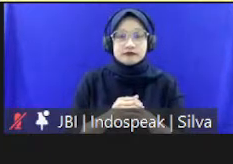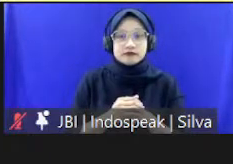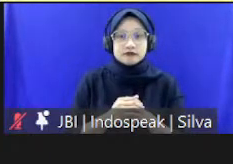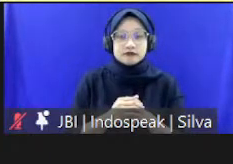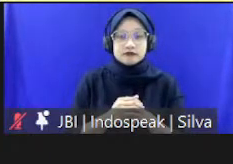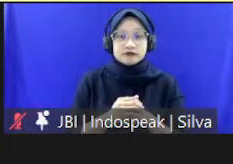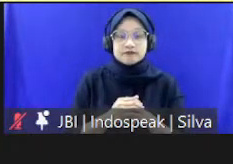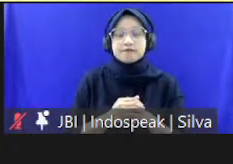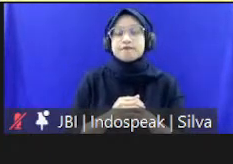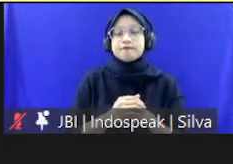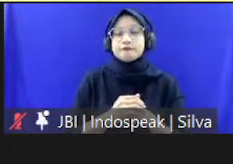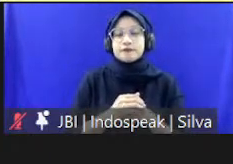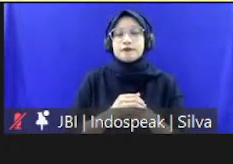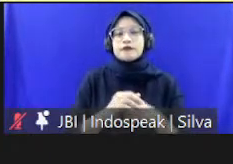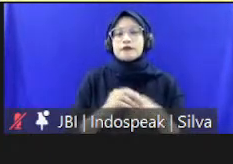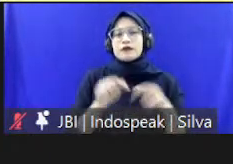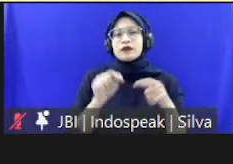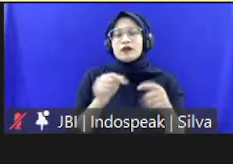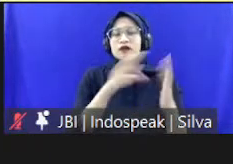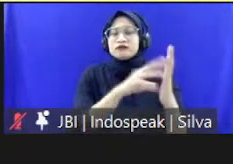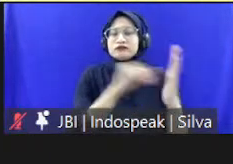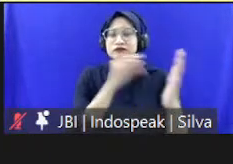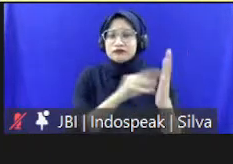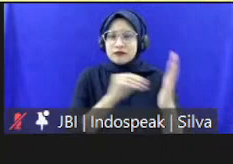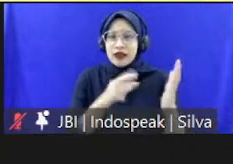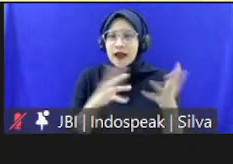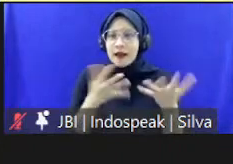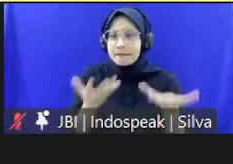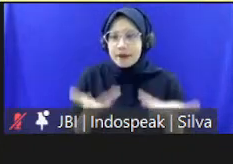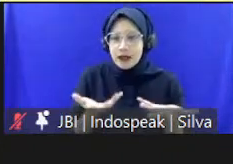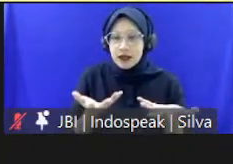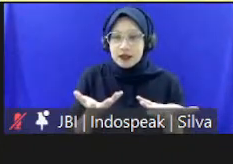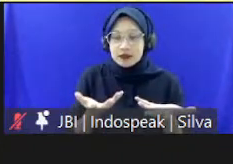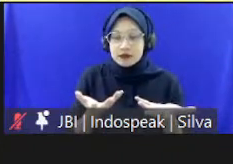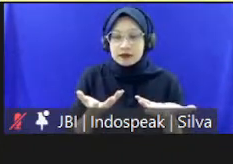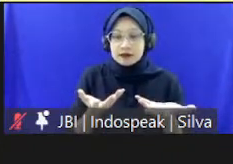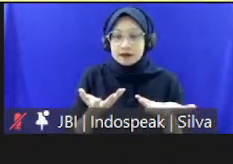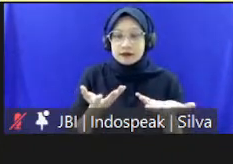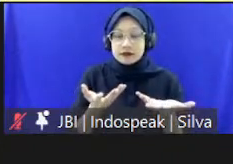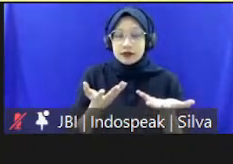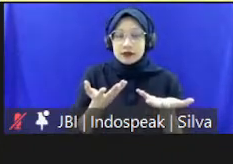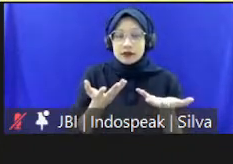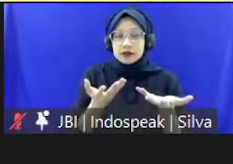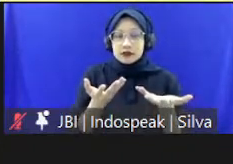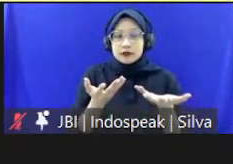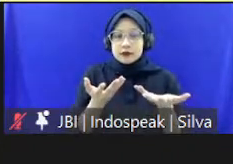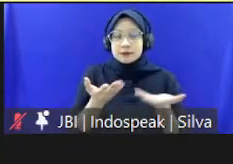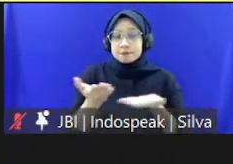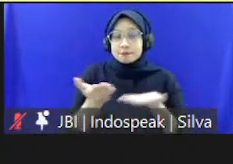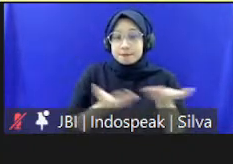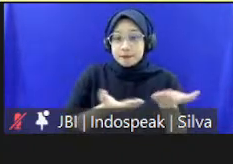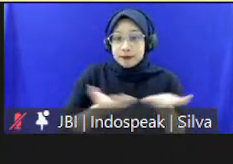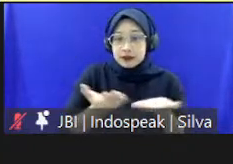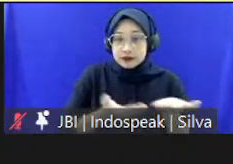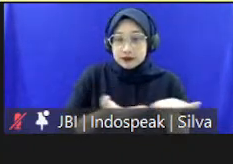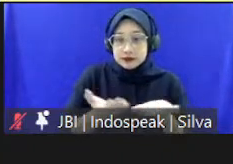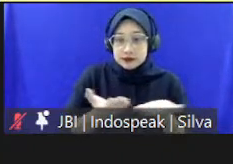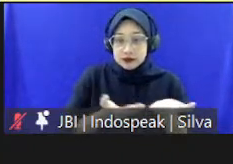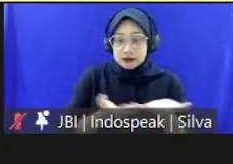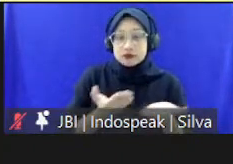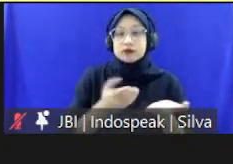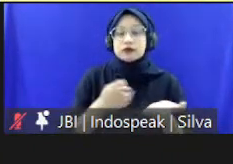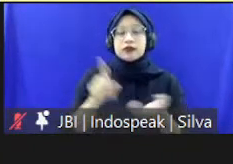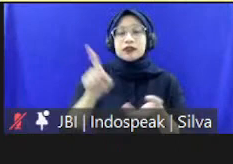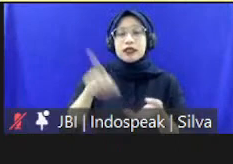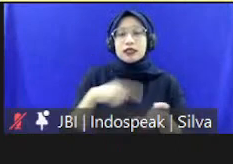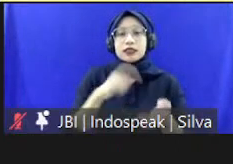So what did I learn from this? Is that the care provided by the chameleons also recognize that there are